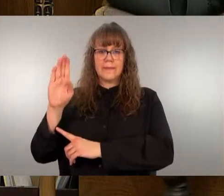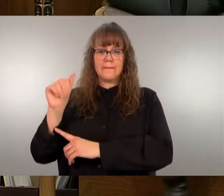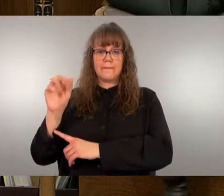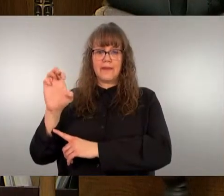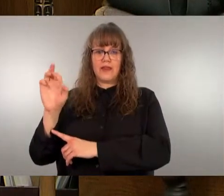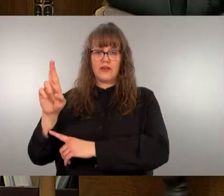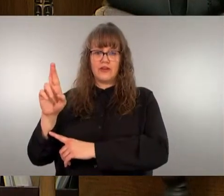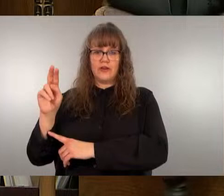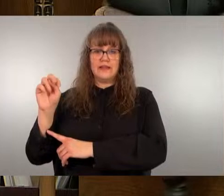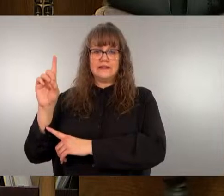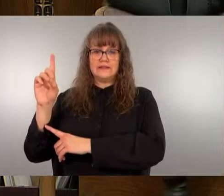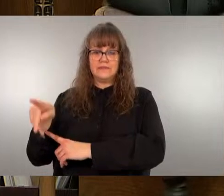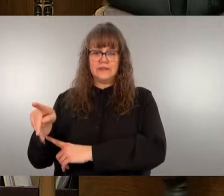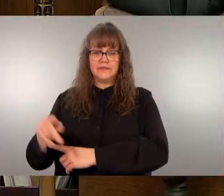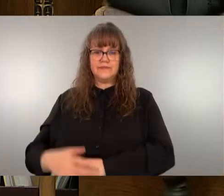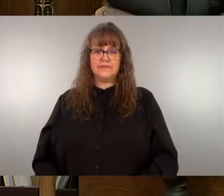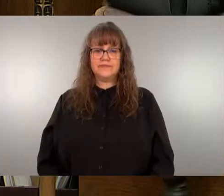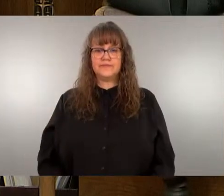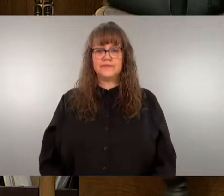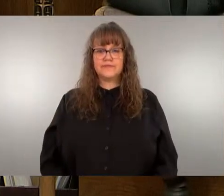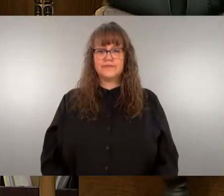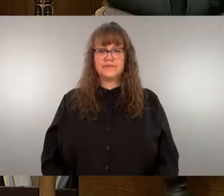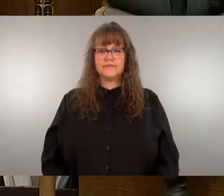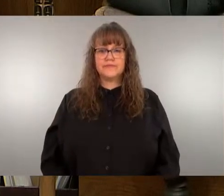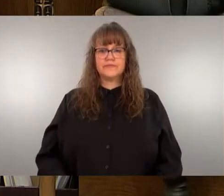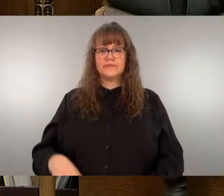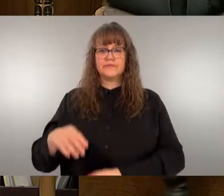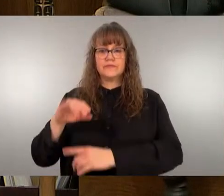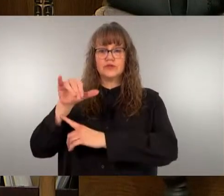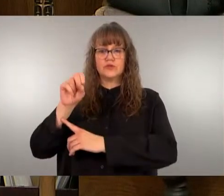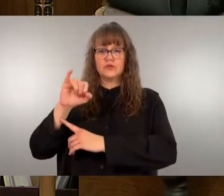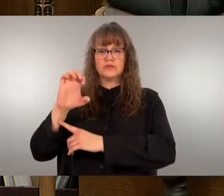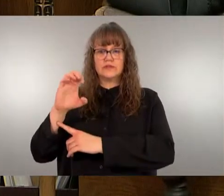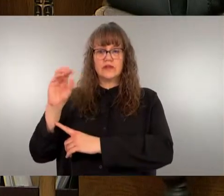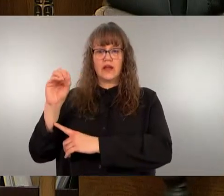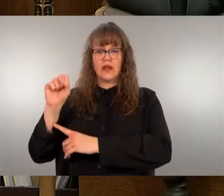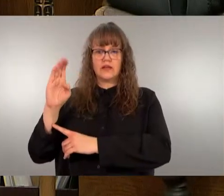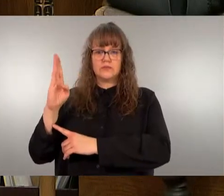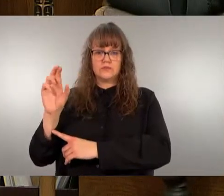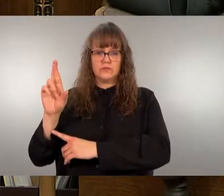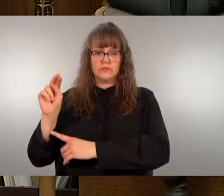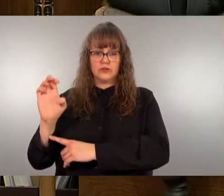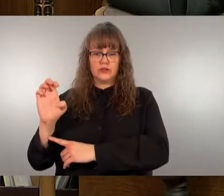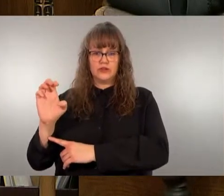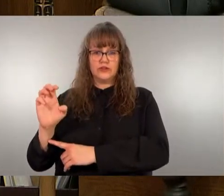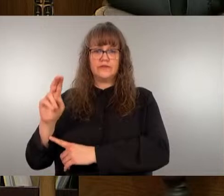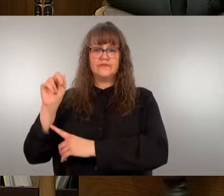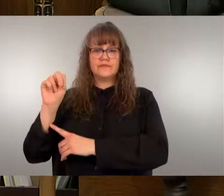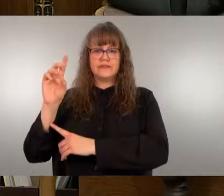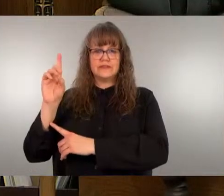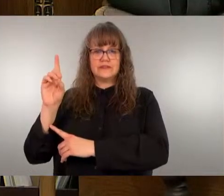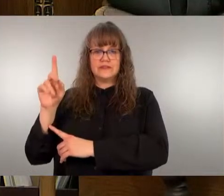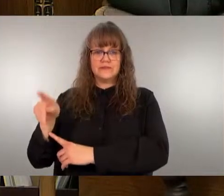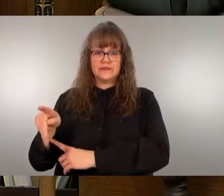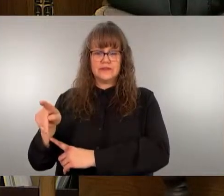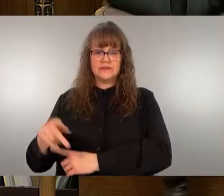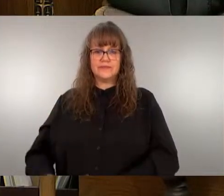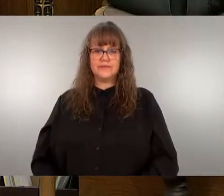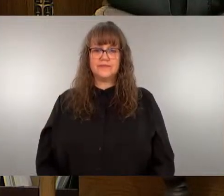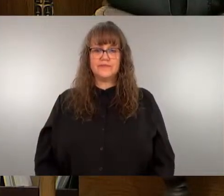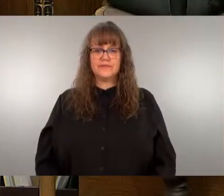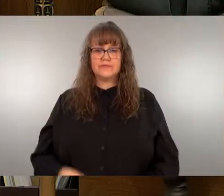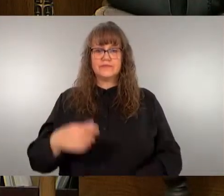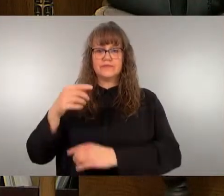Mid-Island Pacific Rim, Josie Osborne, BC NDP. Nanaimo, Gabriola Island, Sheila Malcolmson,